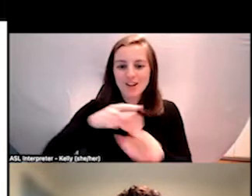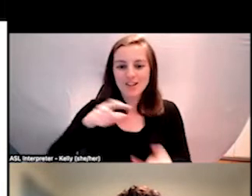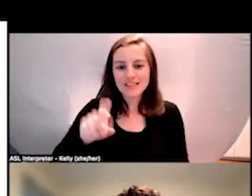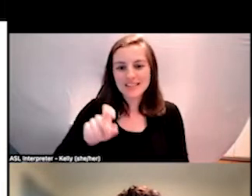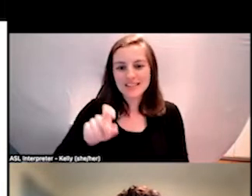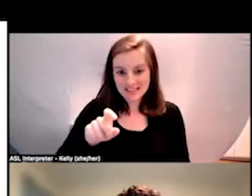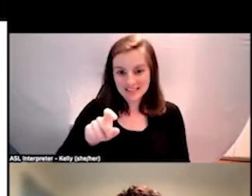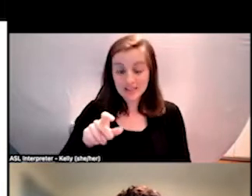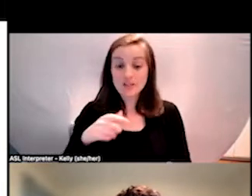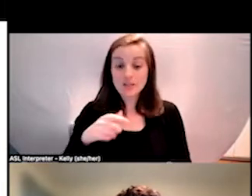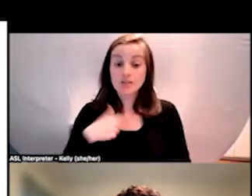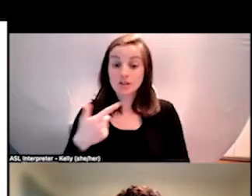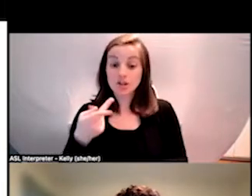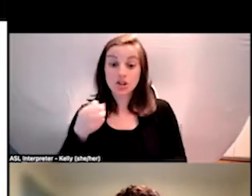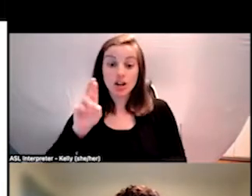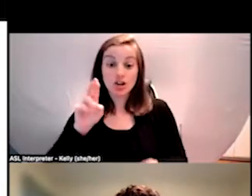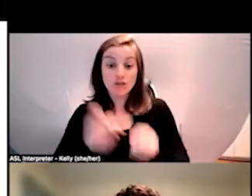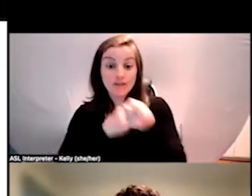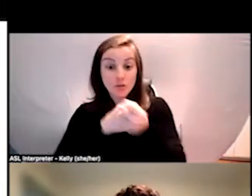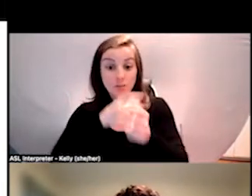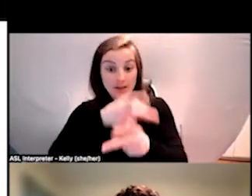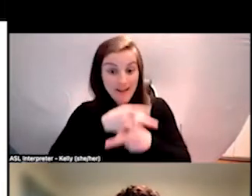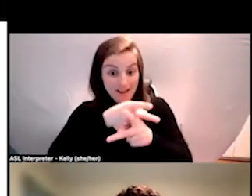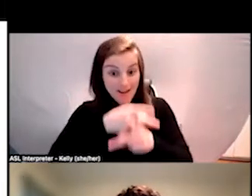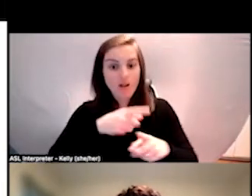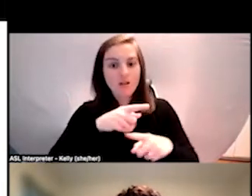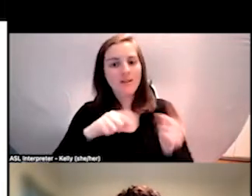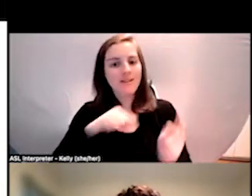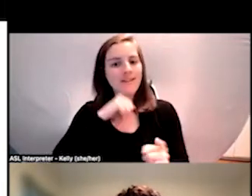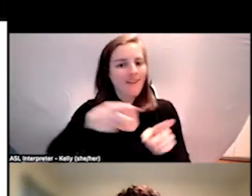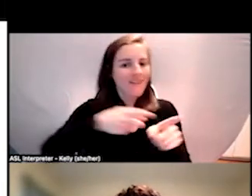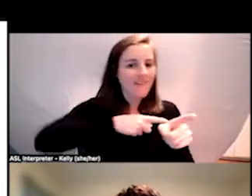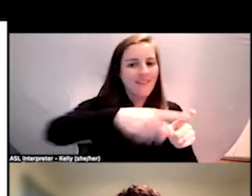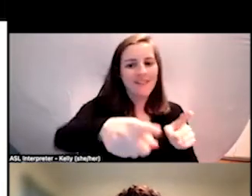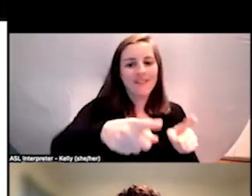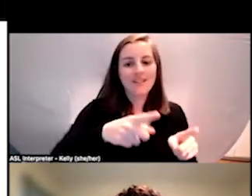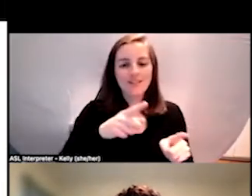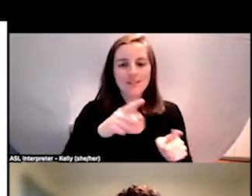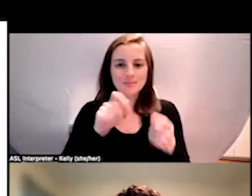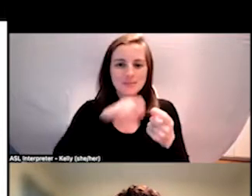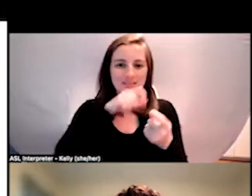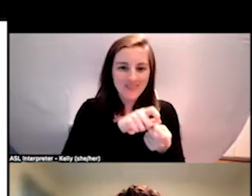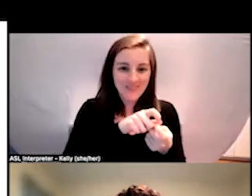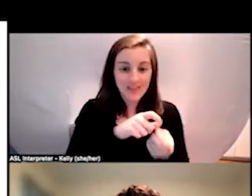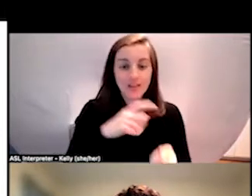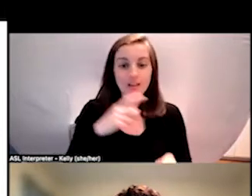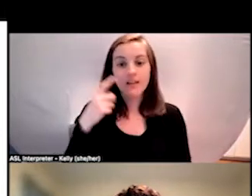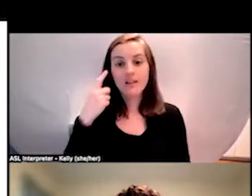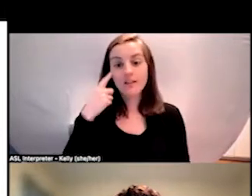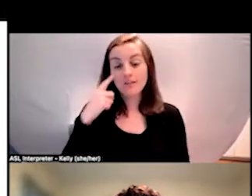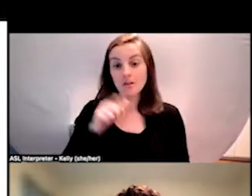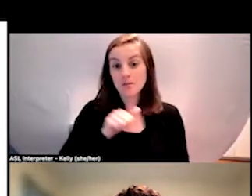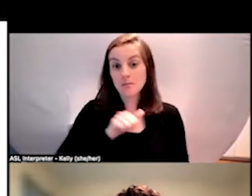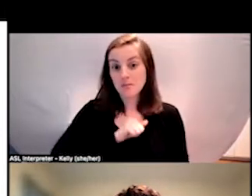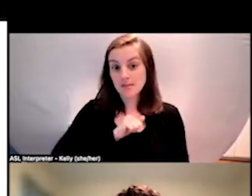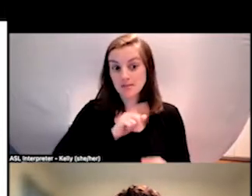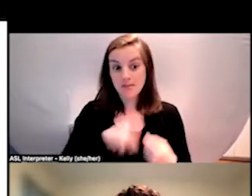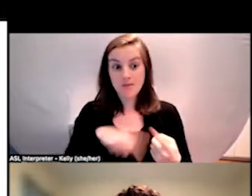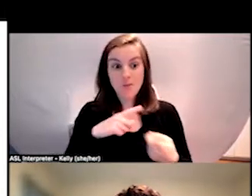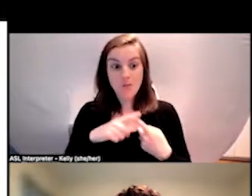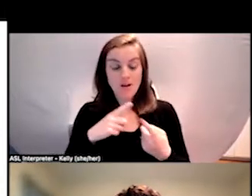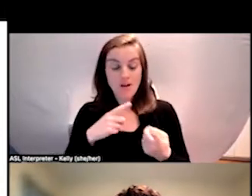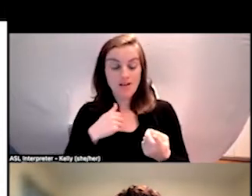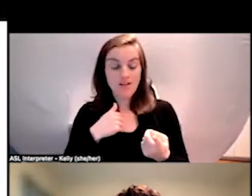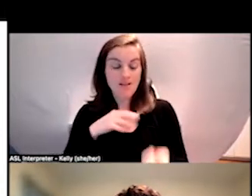of gender affirming care. I think for me, it's but when I look at even the question and the